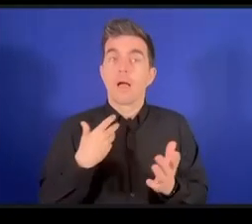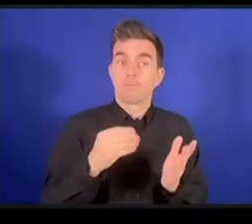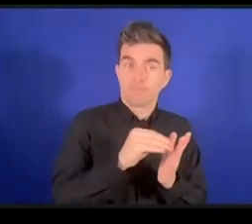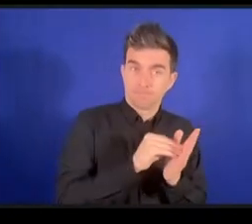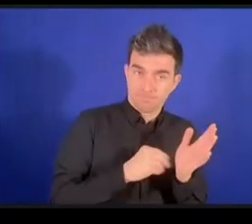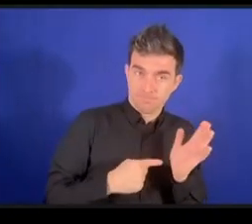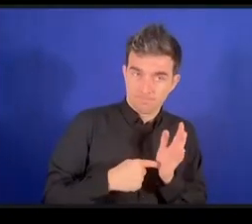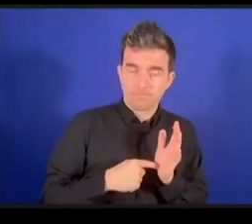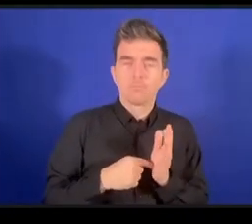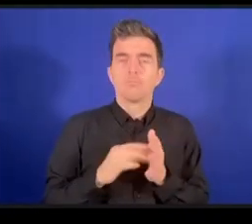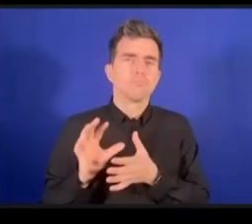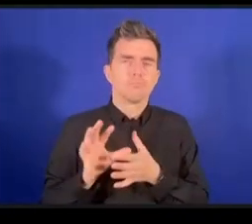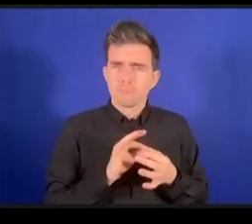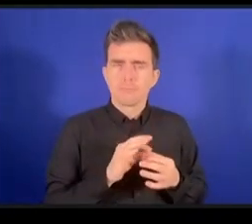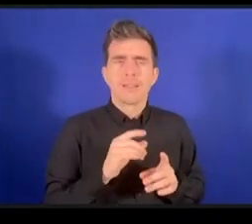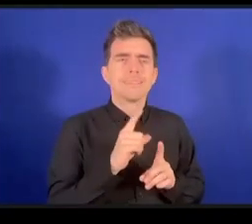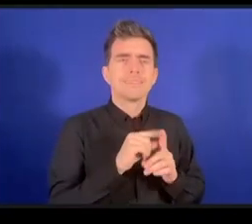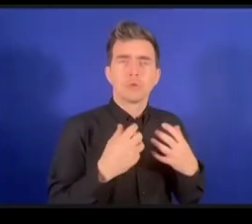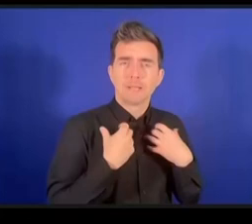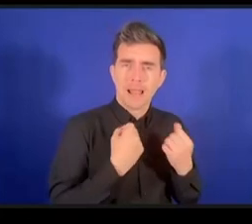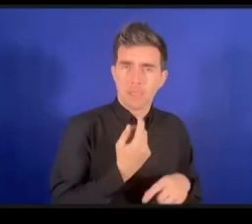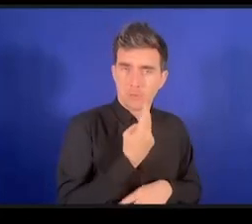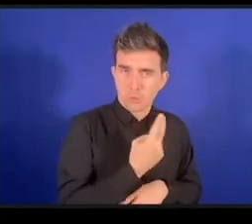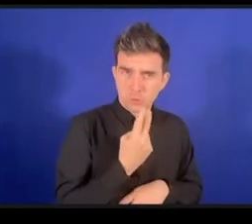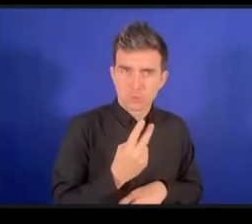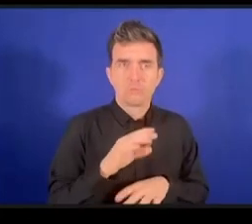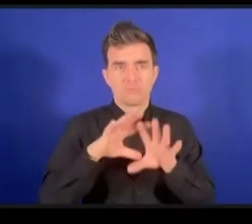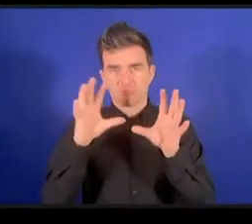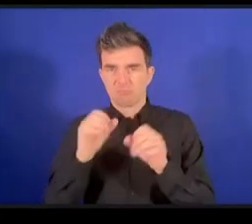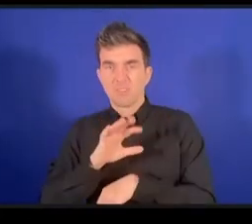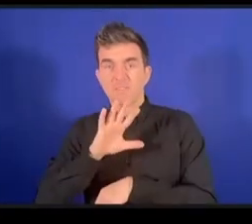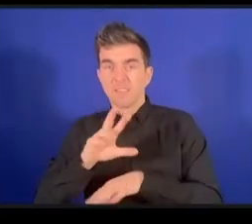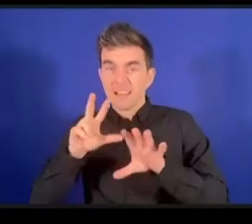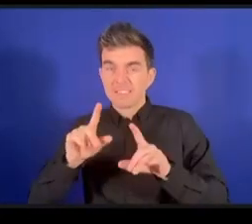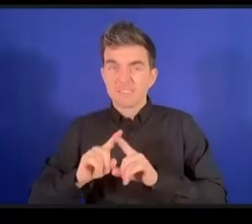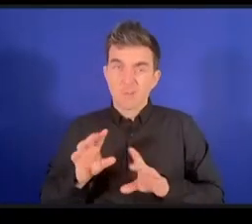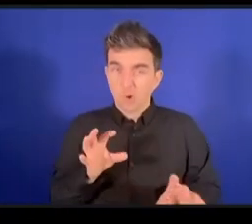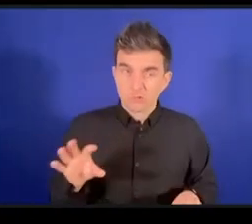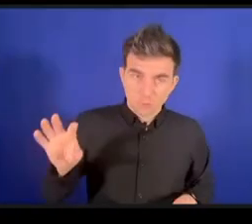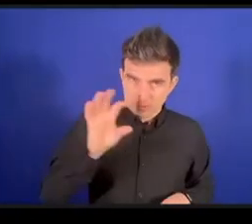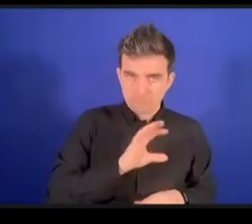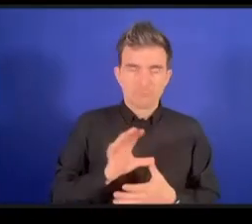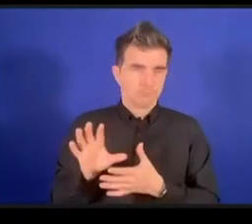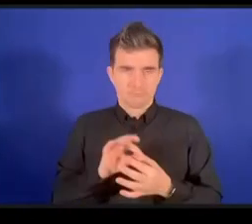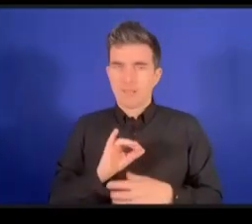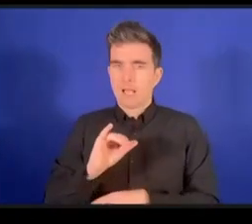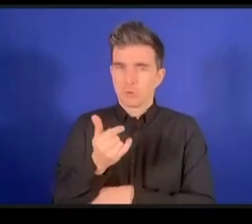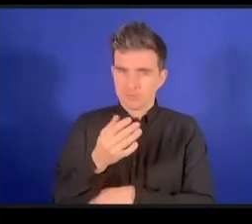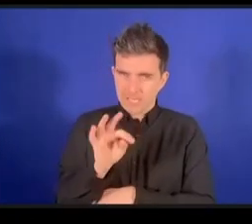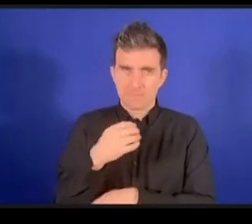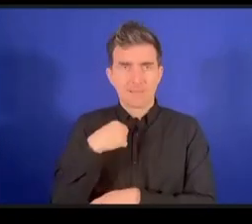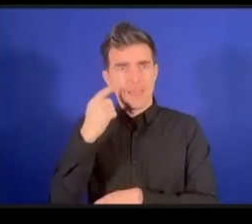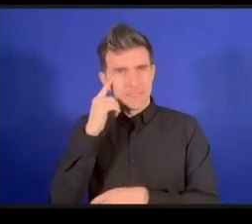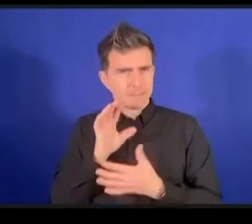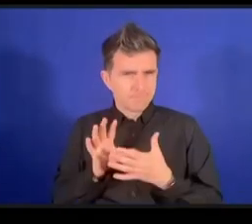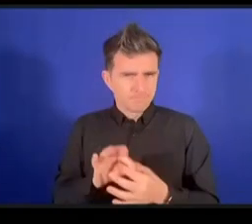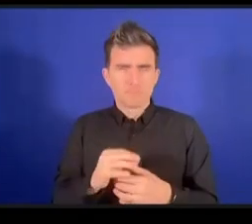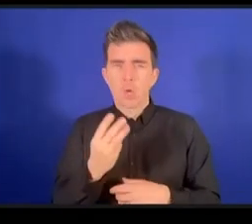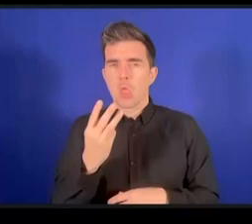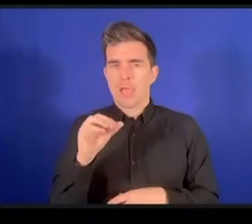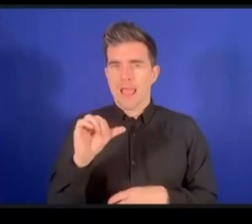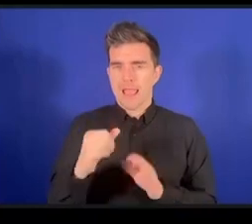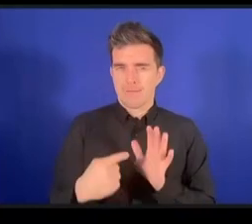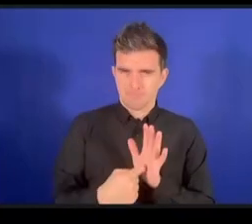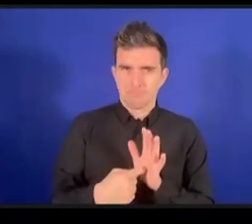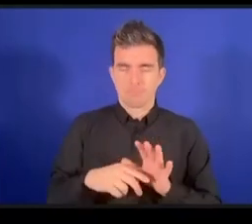health. 80% of the people in the world cannot afford health, and 80% of the people have acute illnesses. Which means